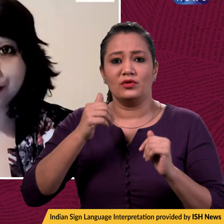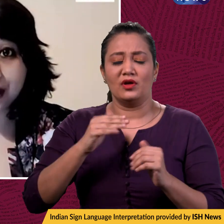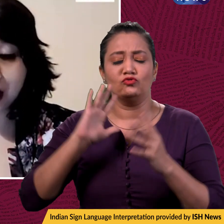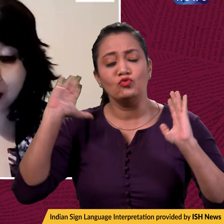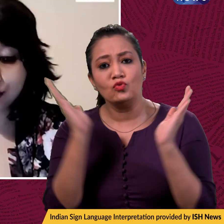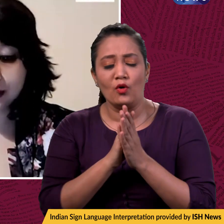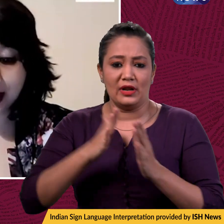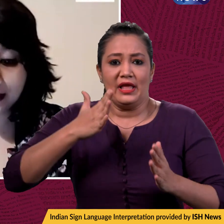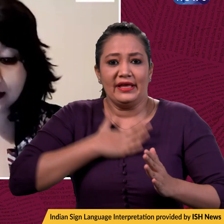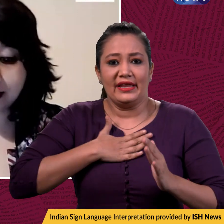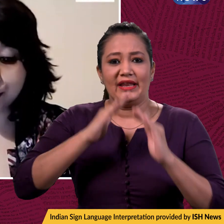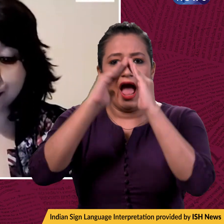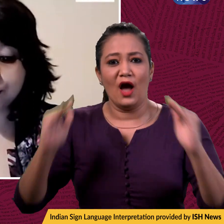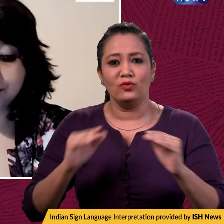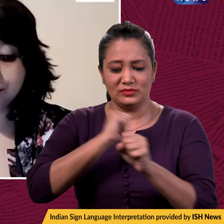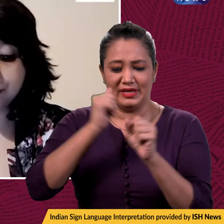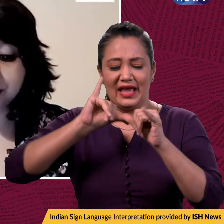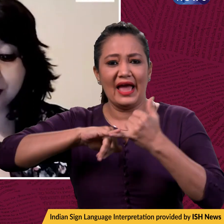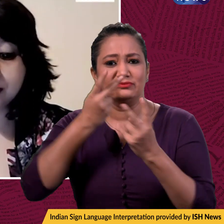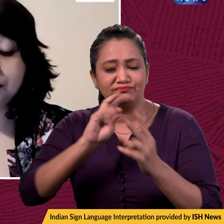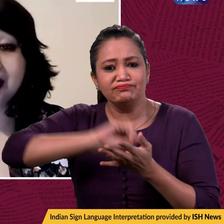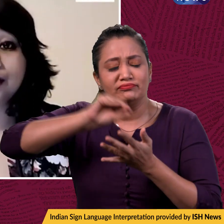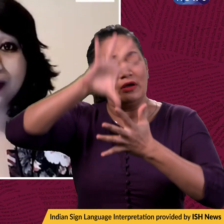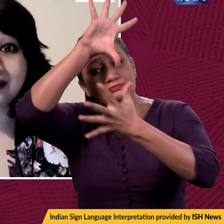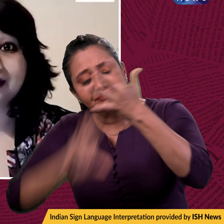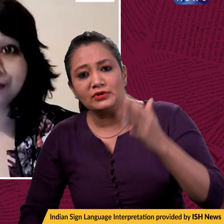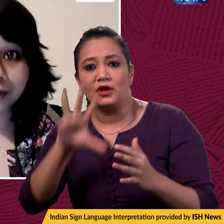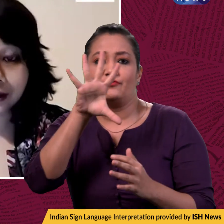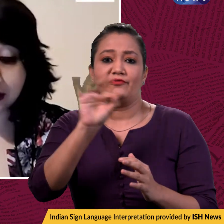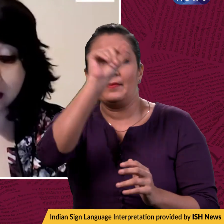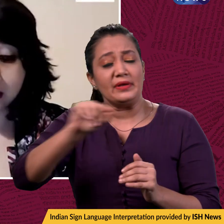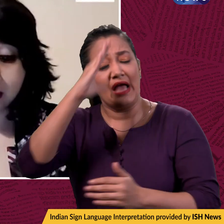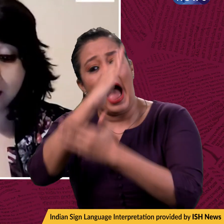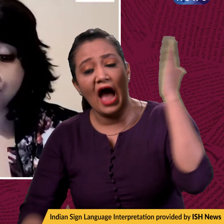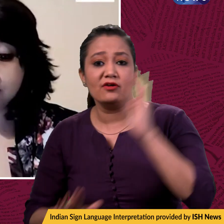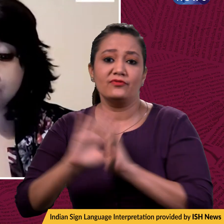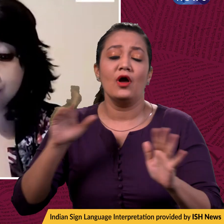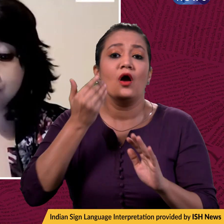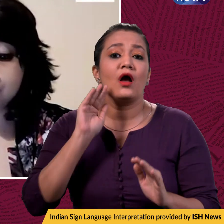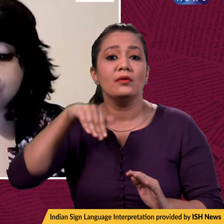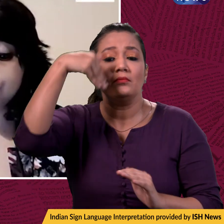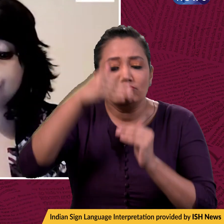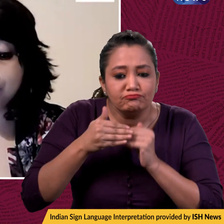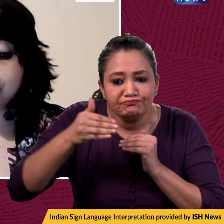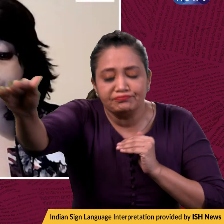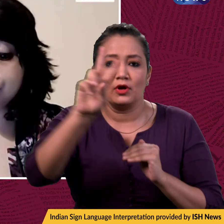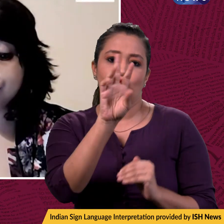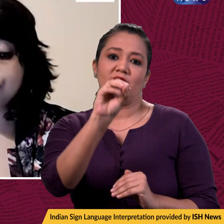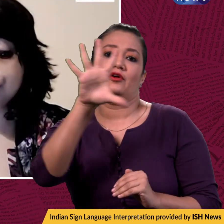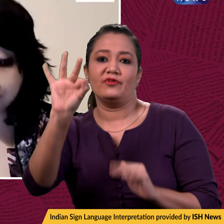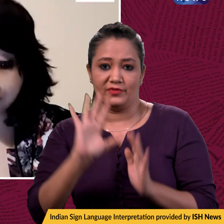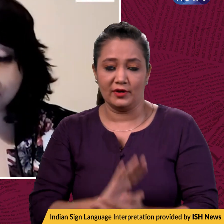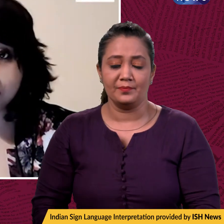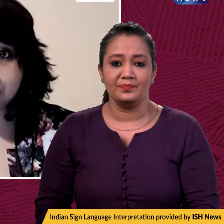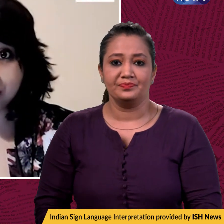net greenhouse gas emissions by 50% by 2030. New Zealand's previous target was to bring emissions